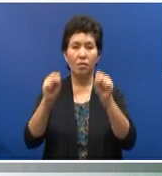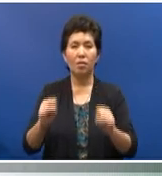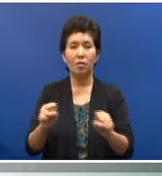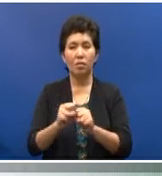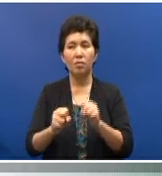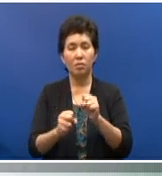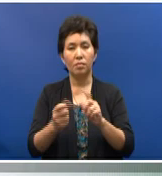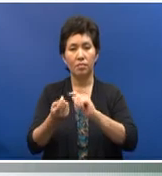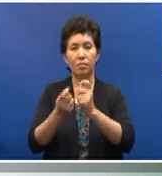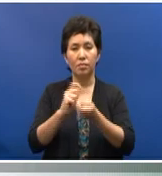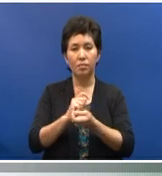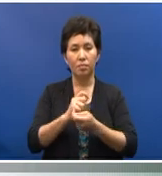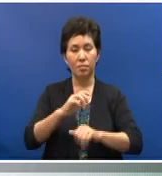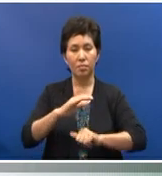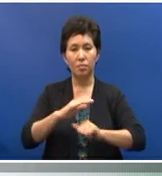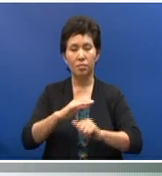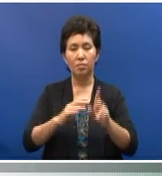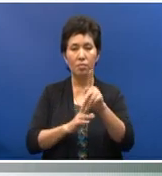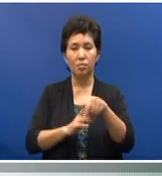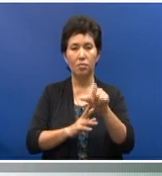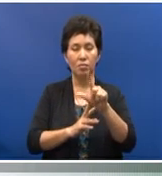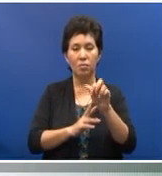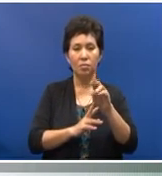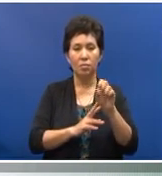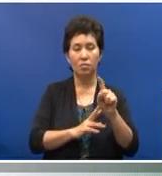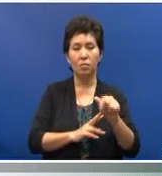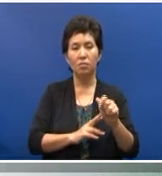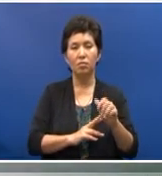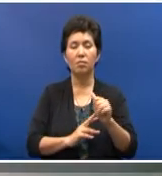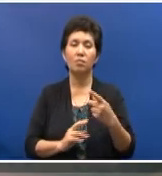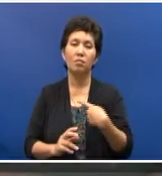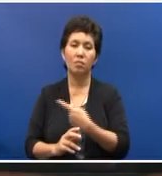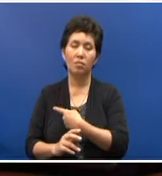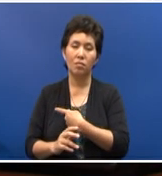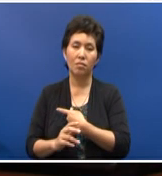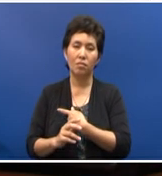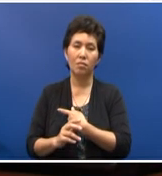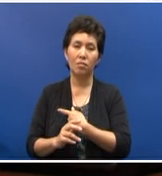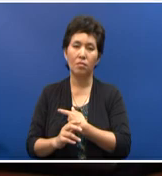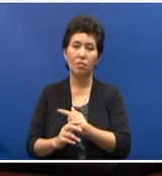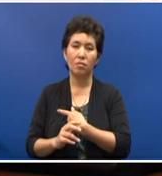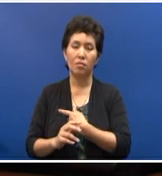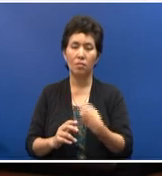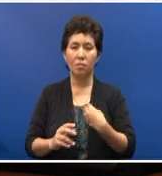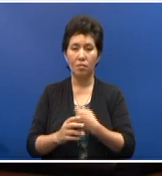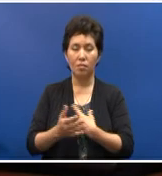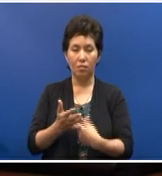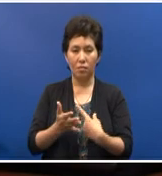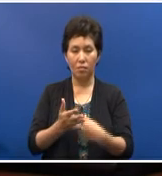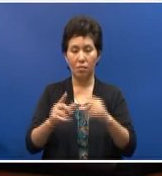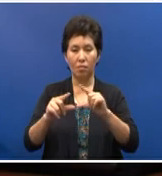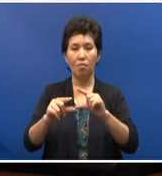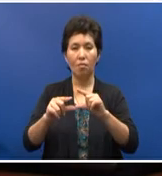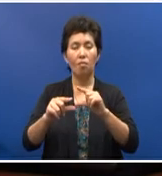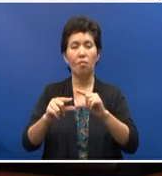pressure from the forces of globalizations. Okay, so after this, we are going to further our discussions on